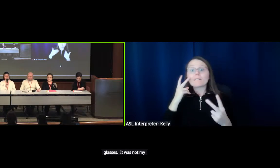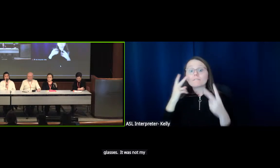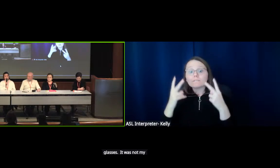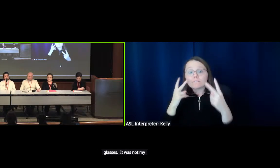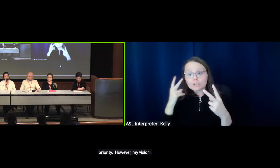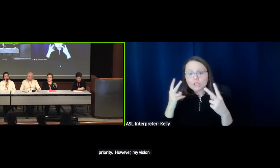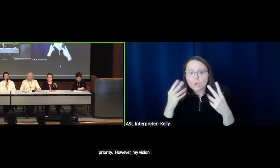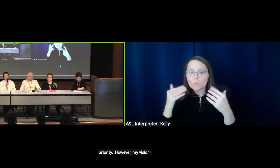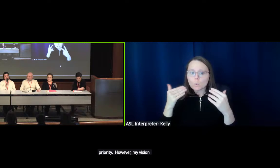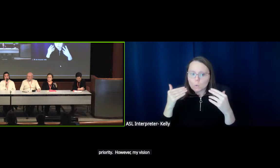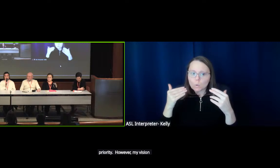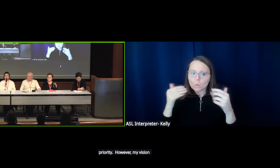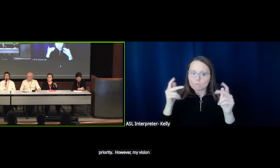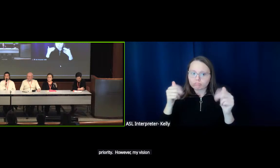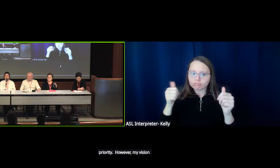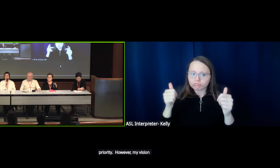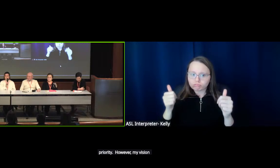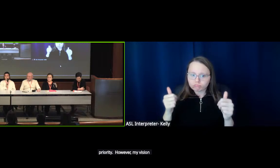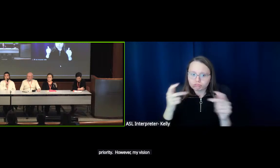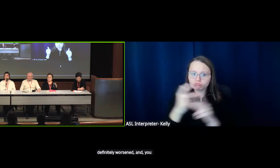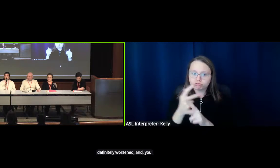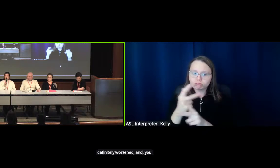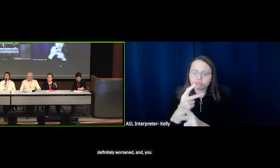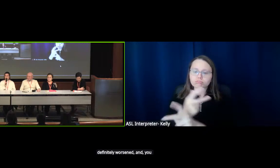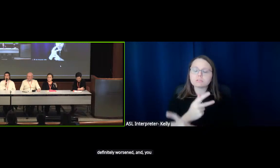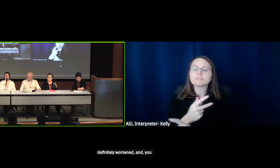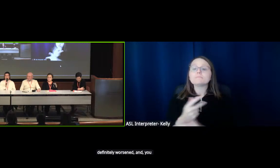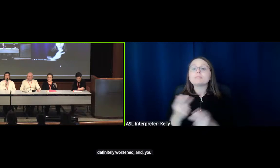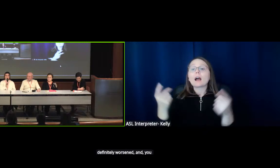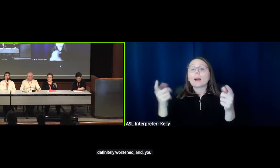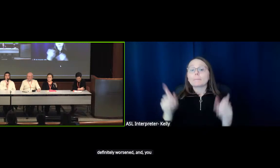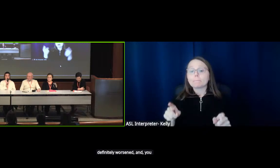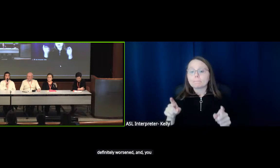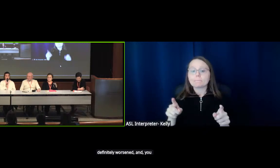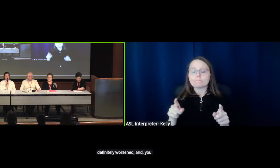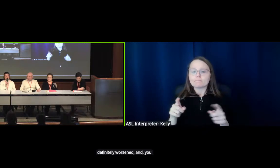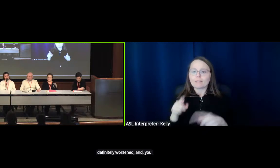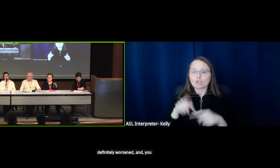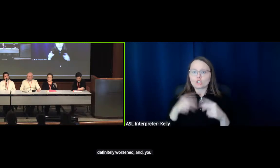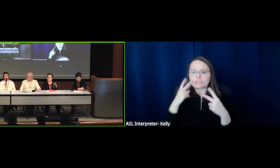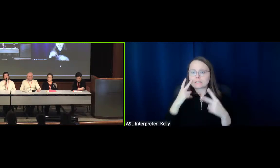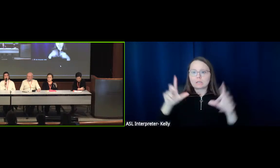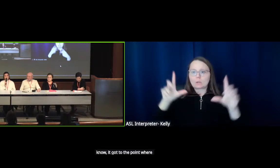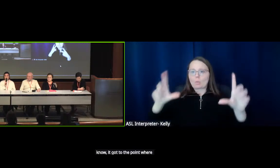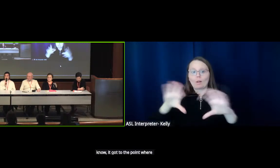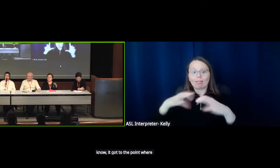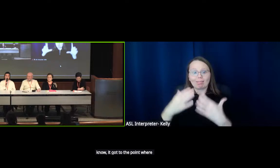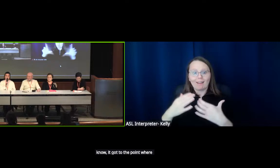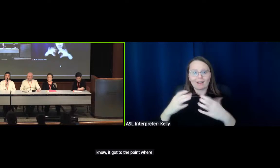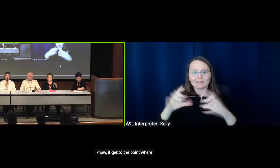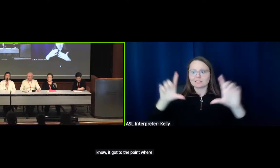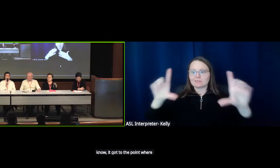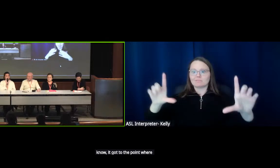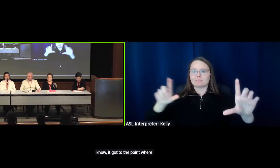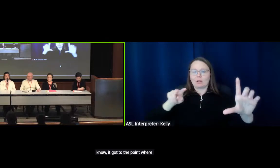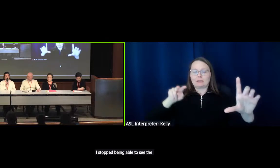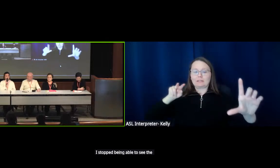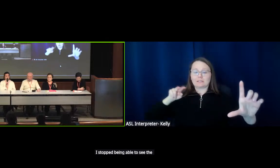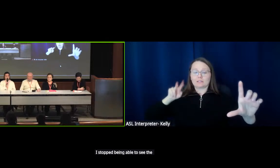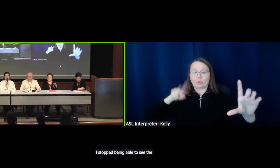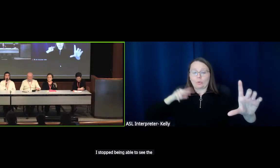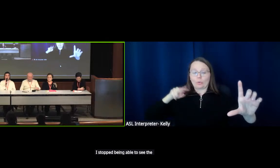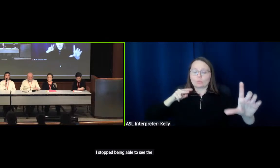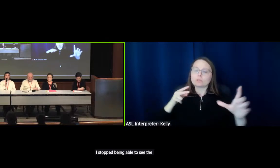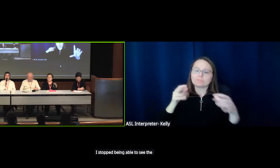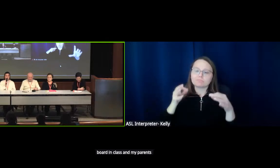worsened, and, it got to the point where I stopped being able to see the board in class, and my parents and I decided it's time to get